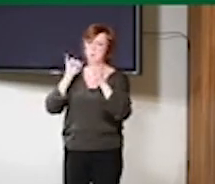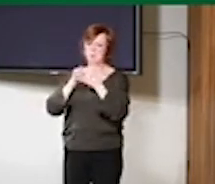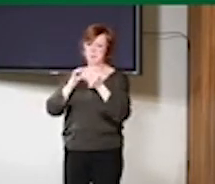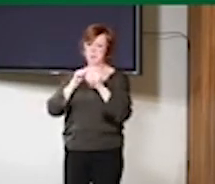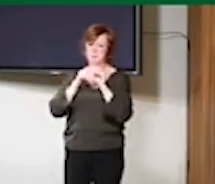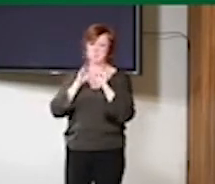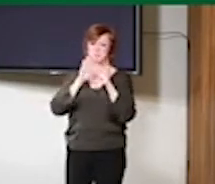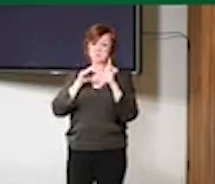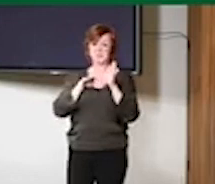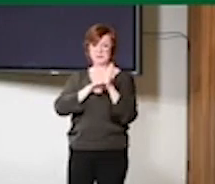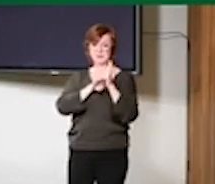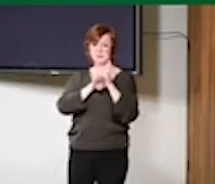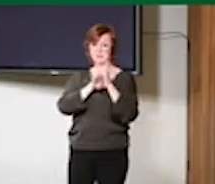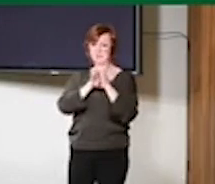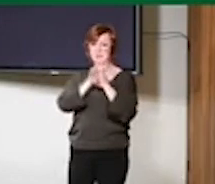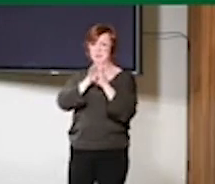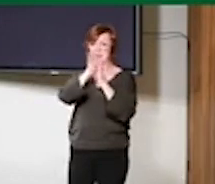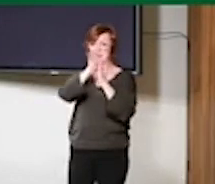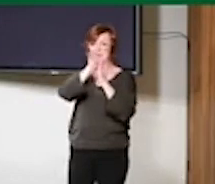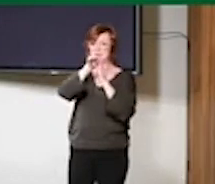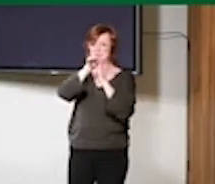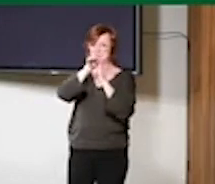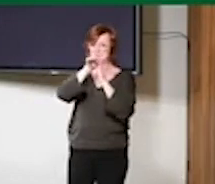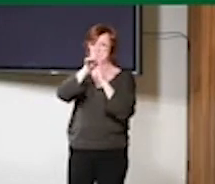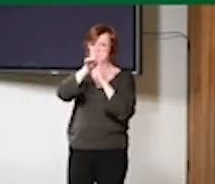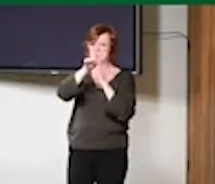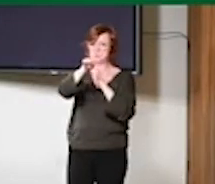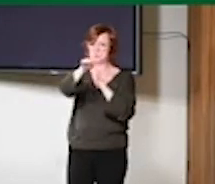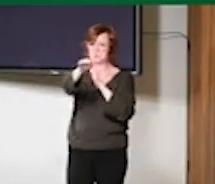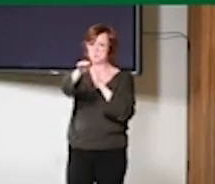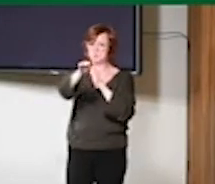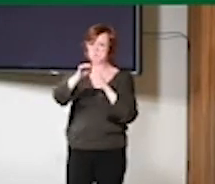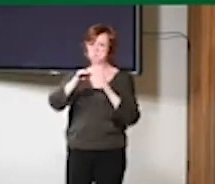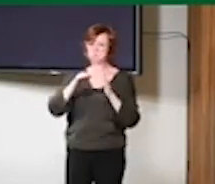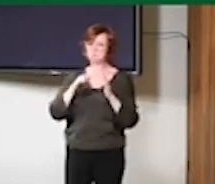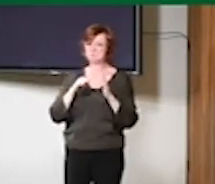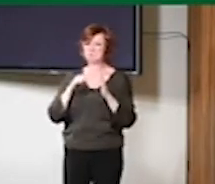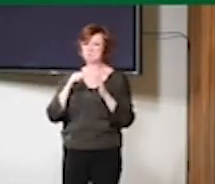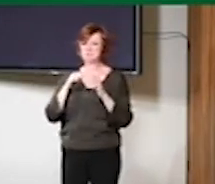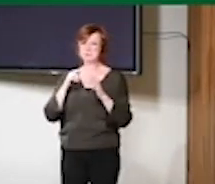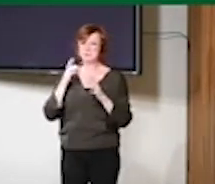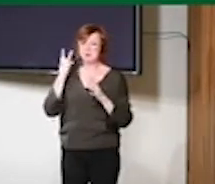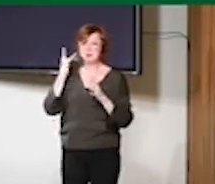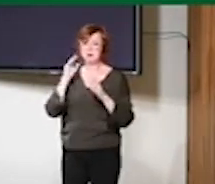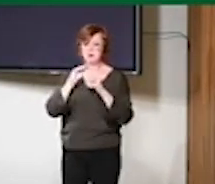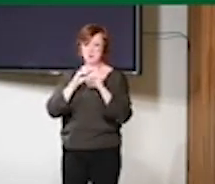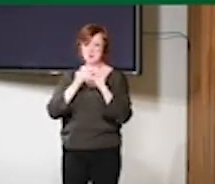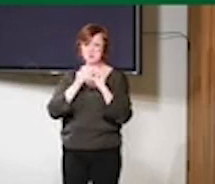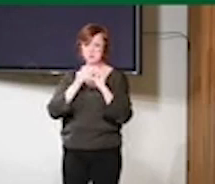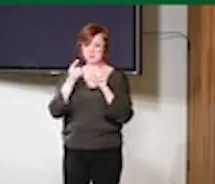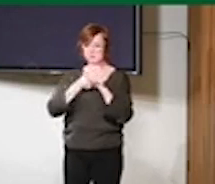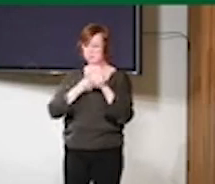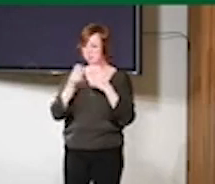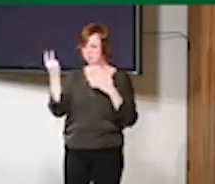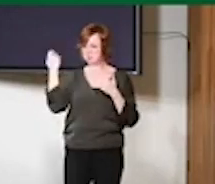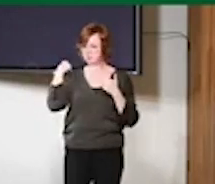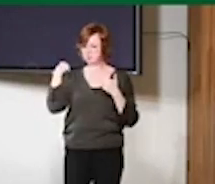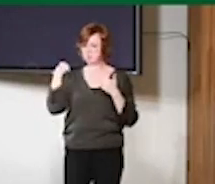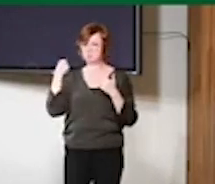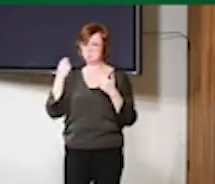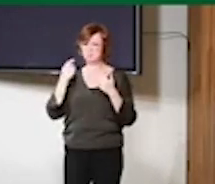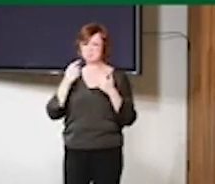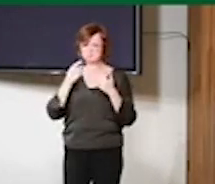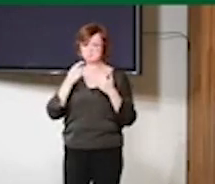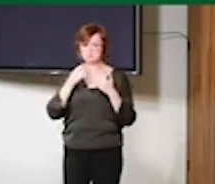to see some of the results from the first number of days into our restrictions that were put in place.